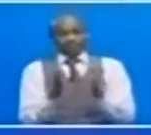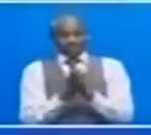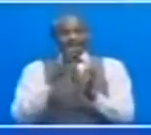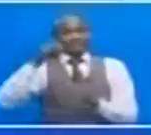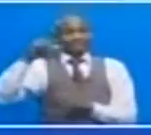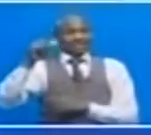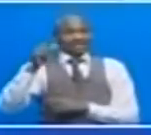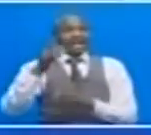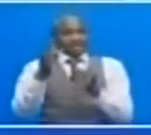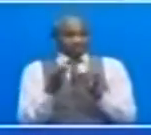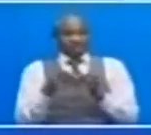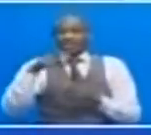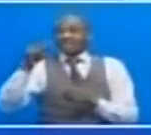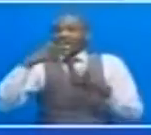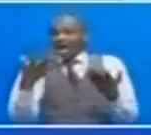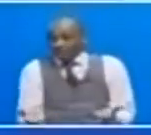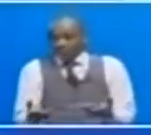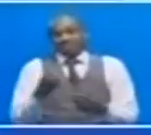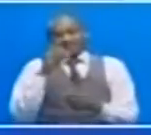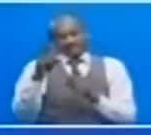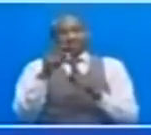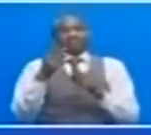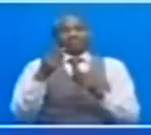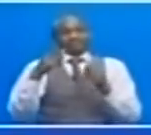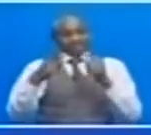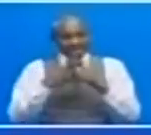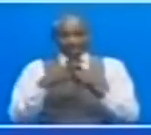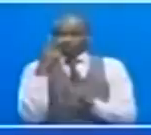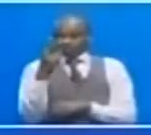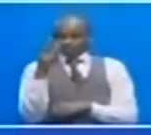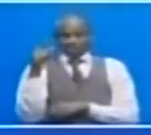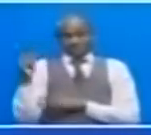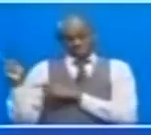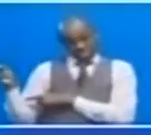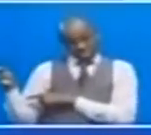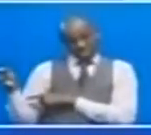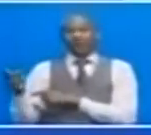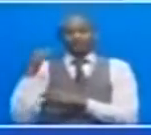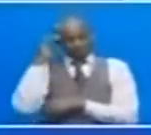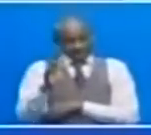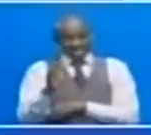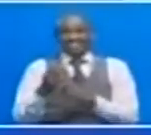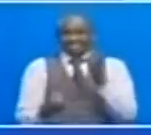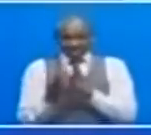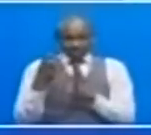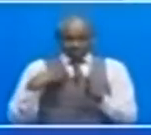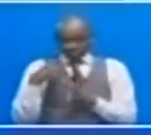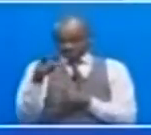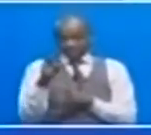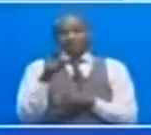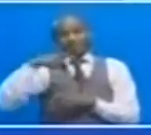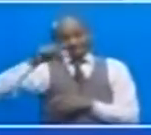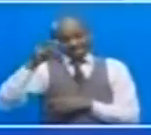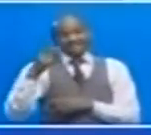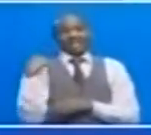accounts. To subscribe for the service, dial *220# on your phone. You will be asked to set up your SemaDoc PIN